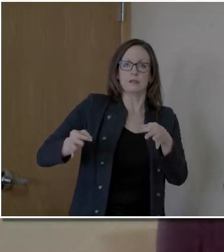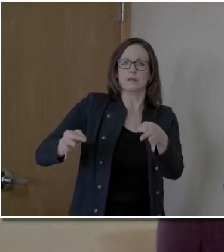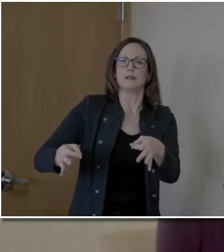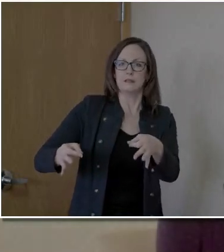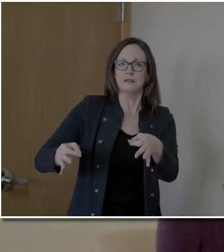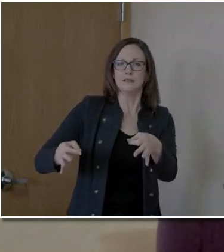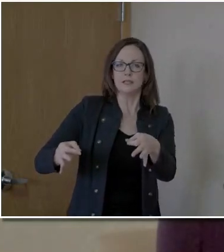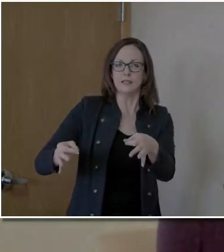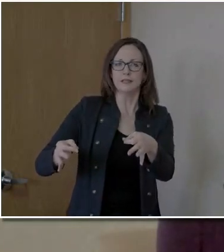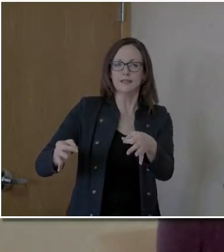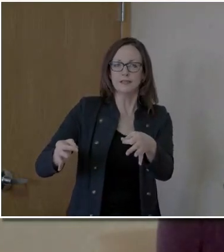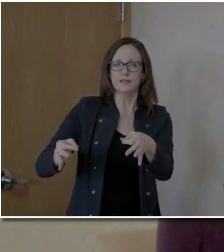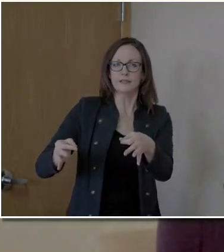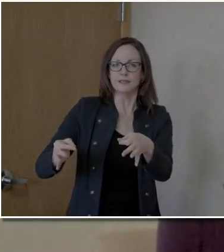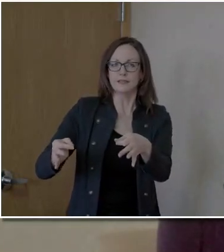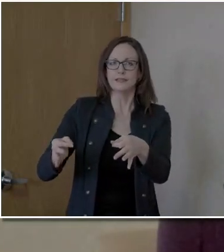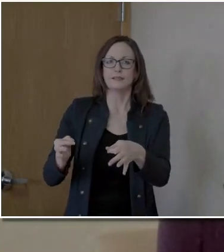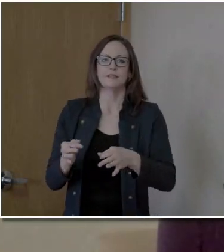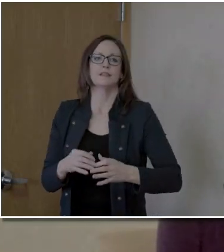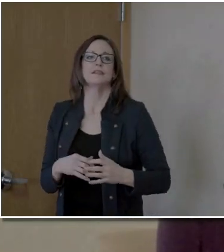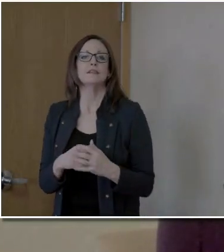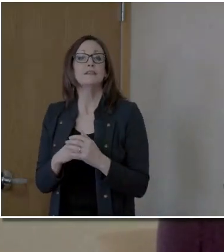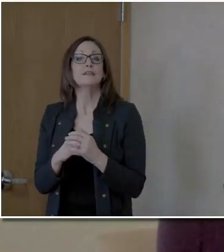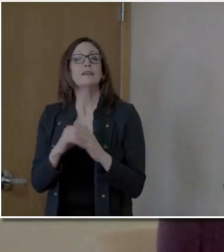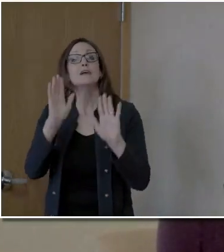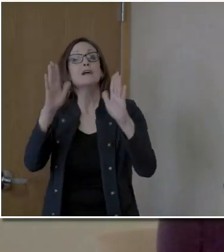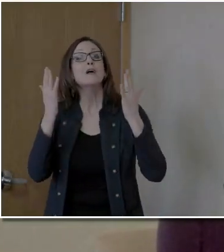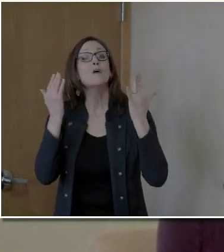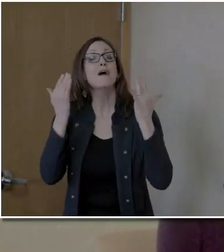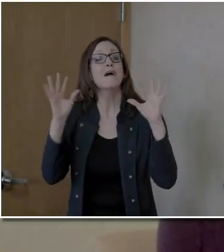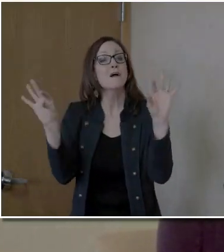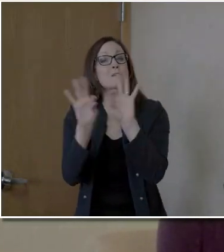Next, we'll go to Dan Malloy with Spectrum News 1.